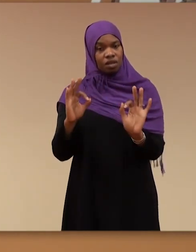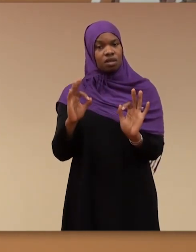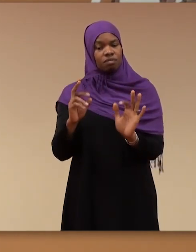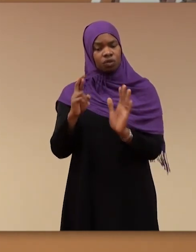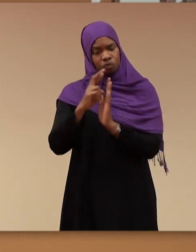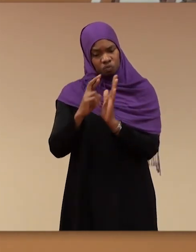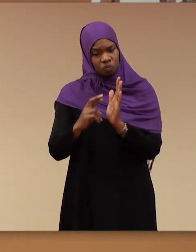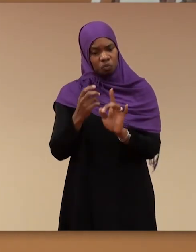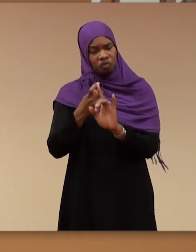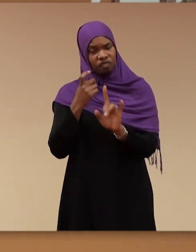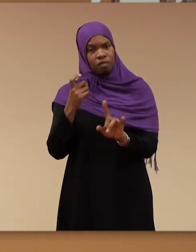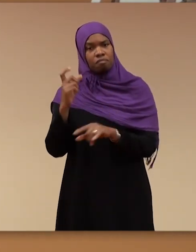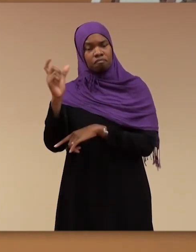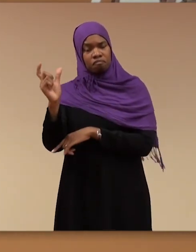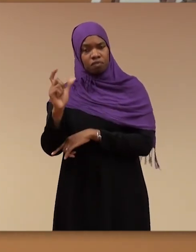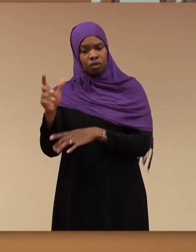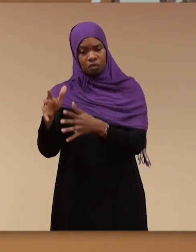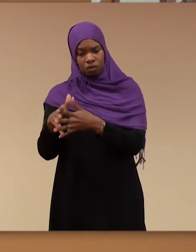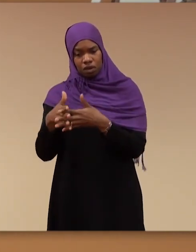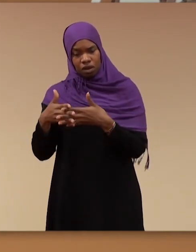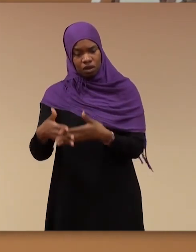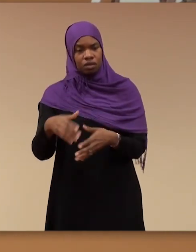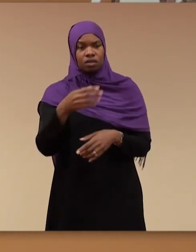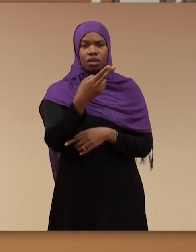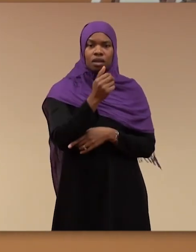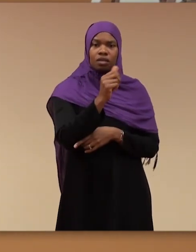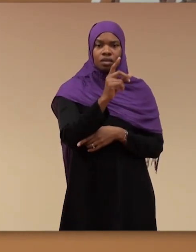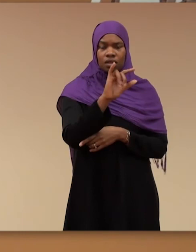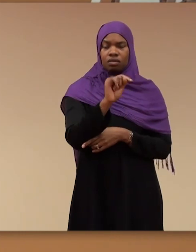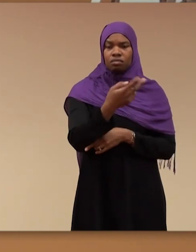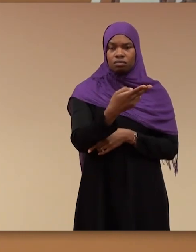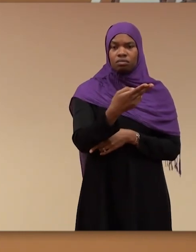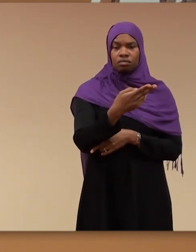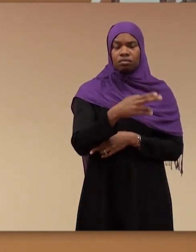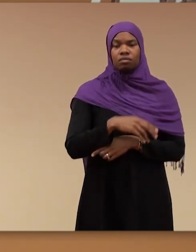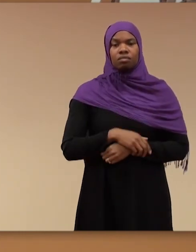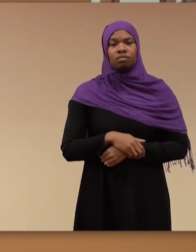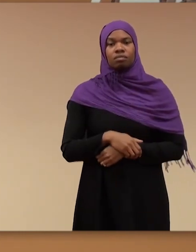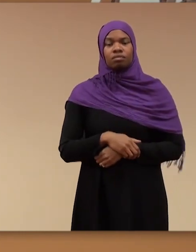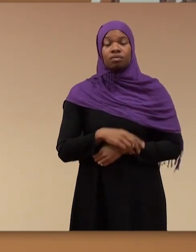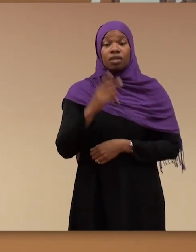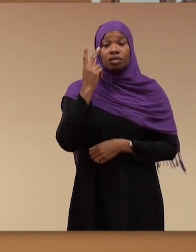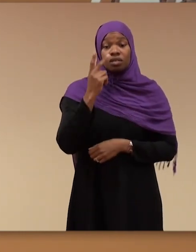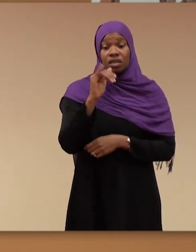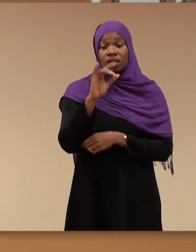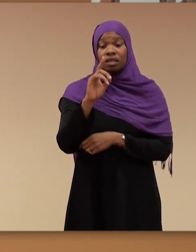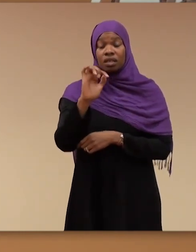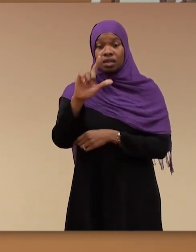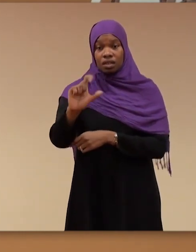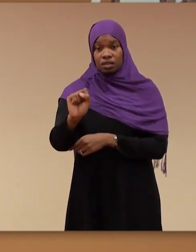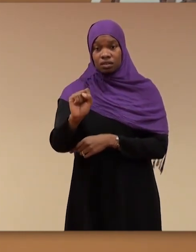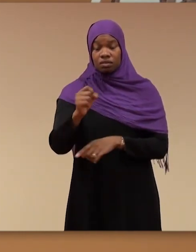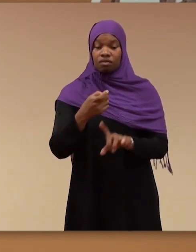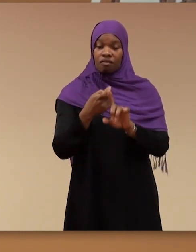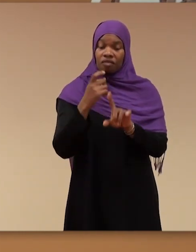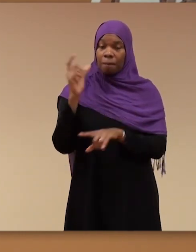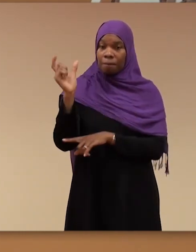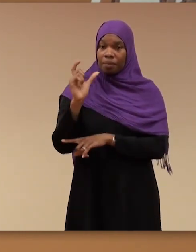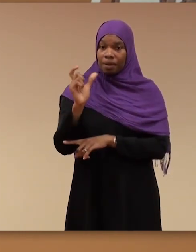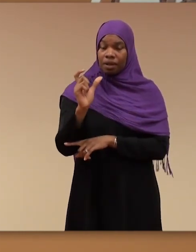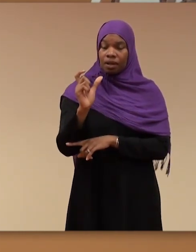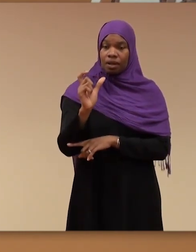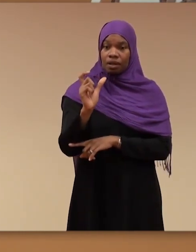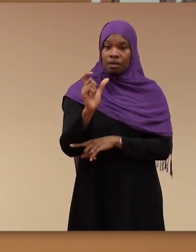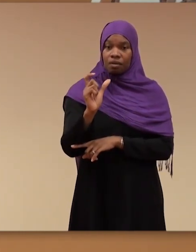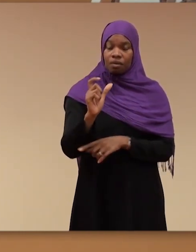of fact, you can see the ideals of Islam by what we call maqasid al-sharia, the